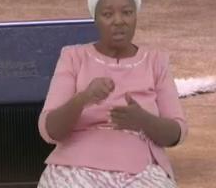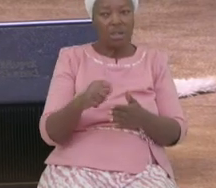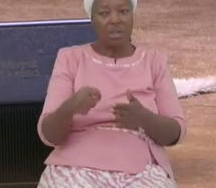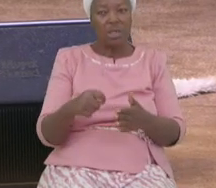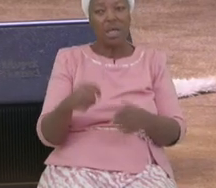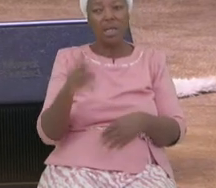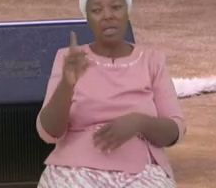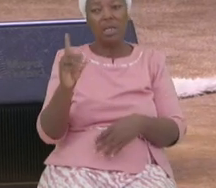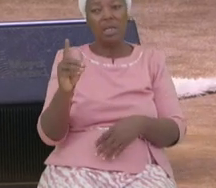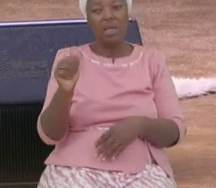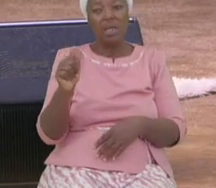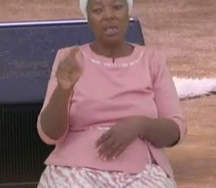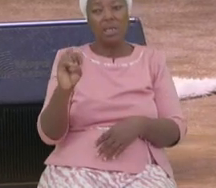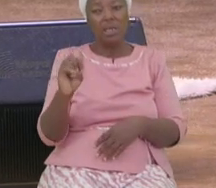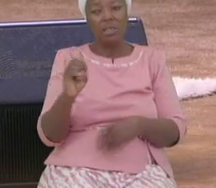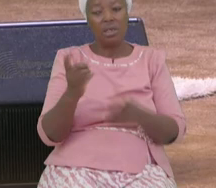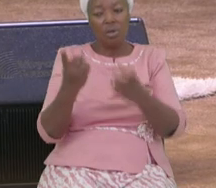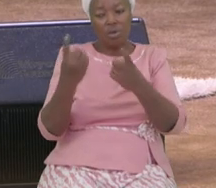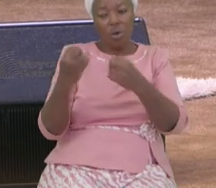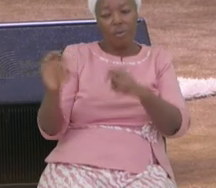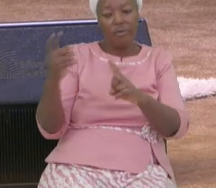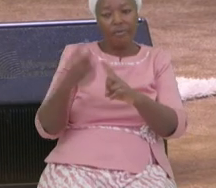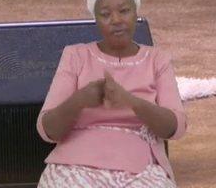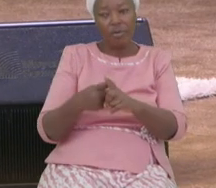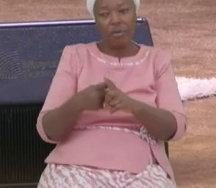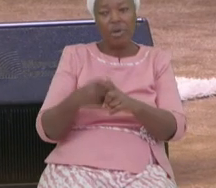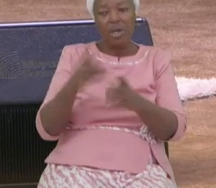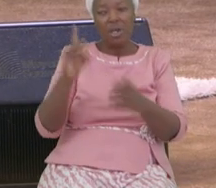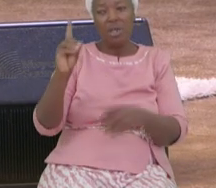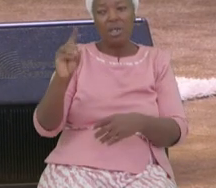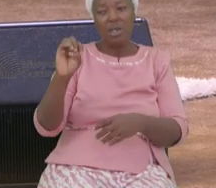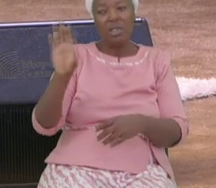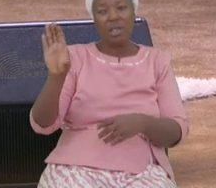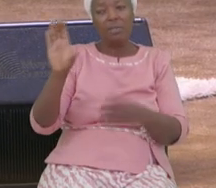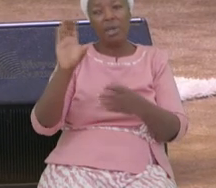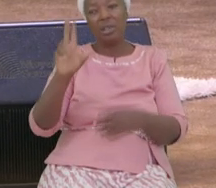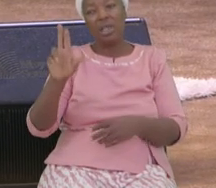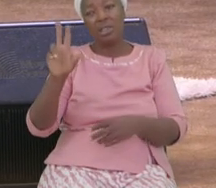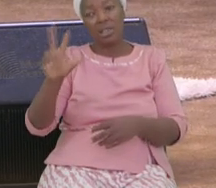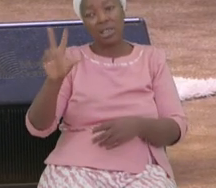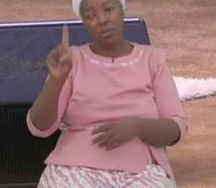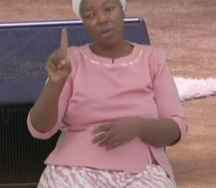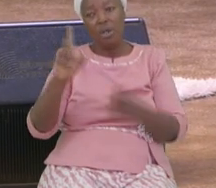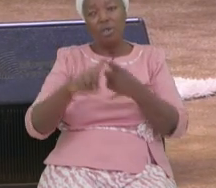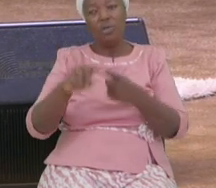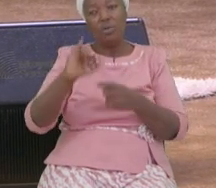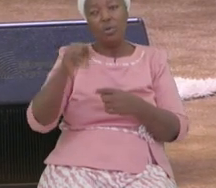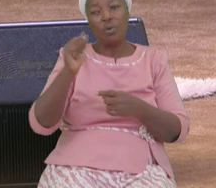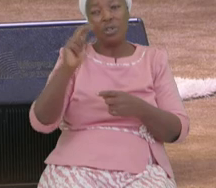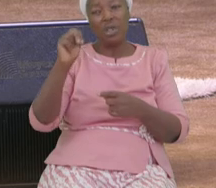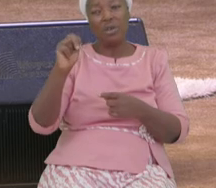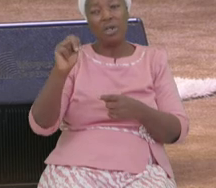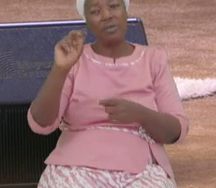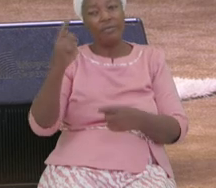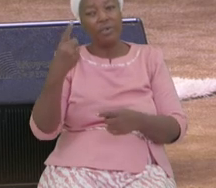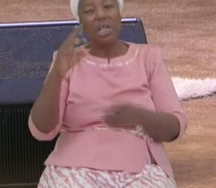crossing over from December 31st to January 1st, the date does